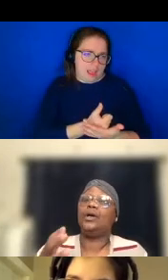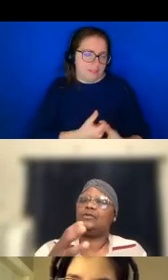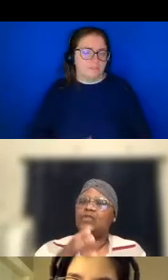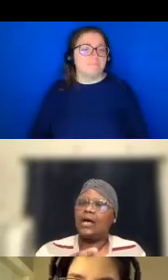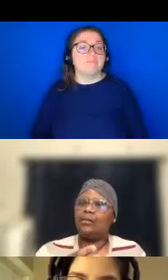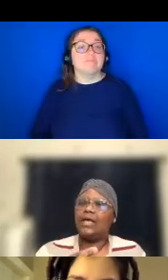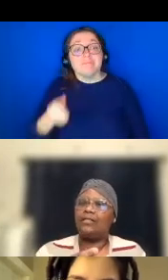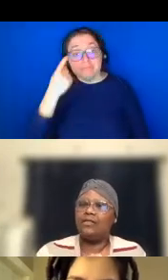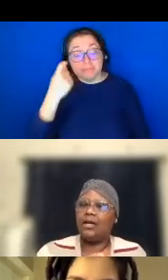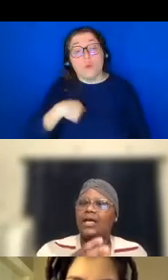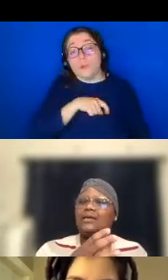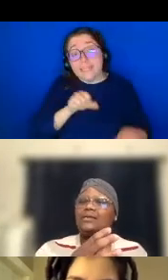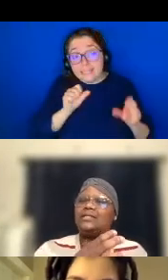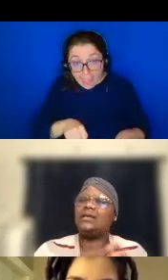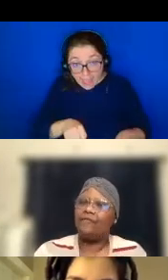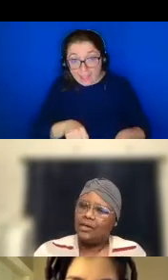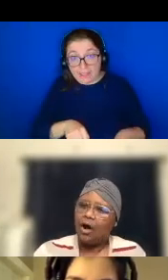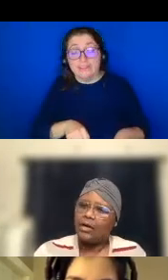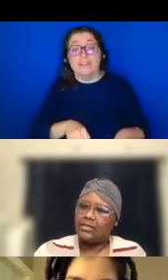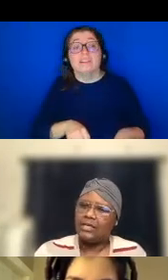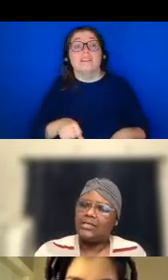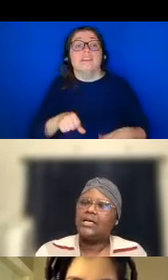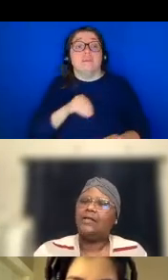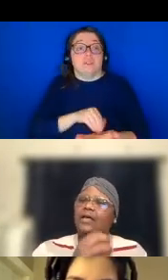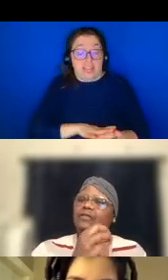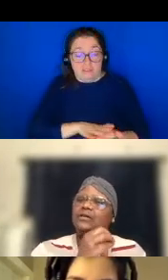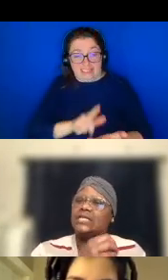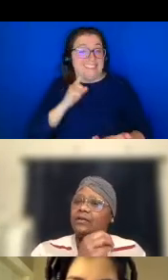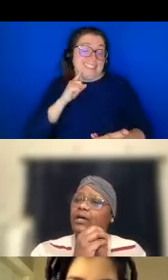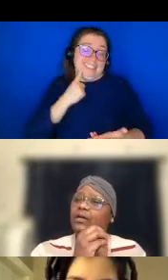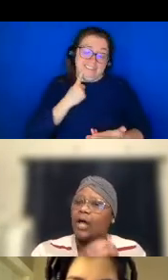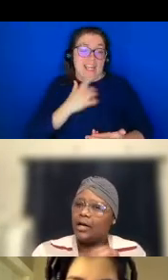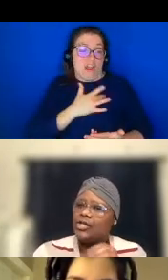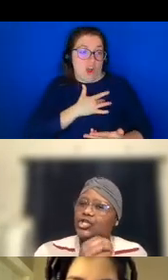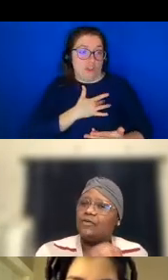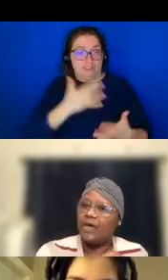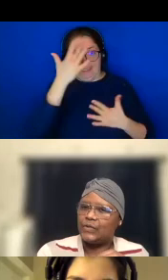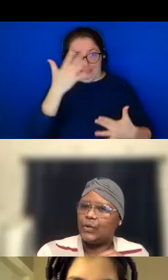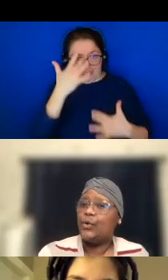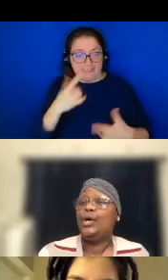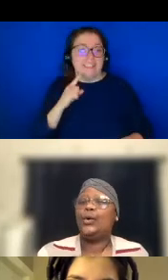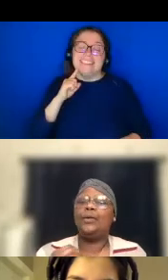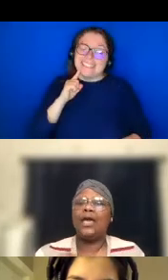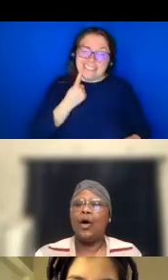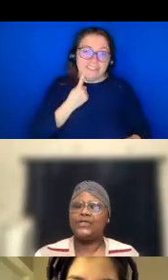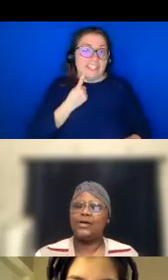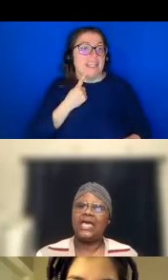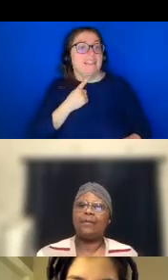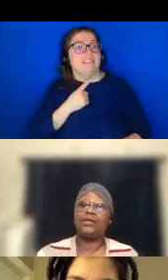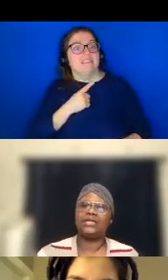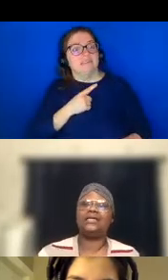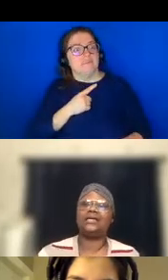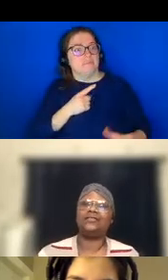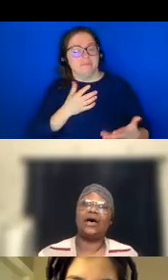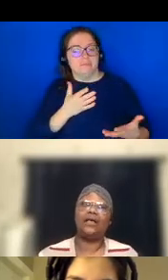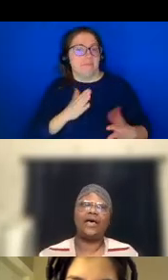however, document that there is significant heart disease, that there's significant blockage to a vessel. We may also be able